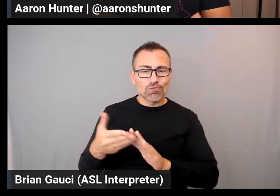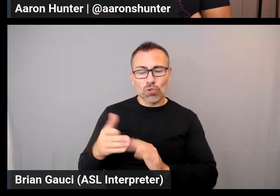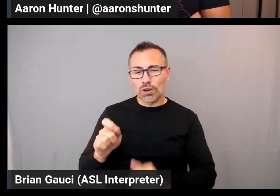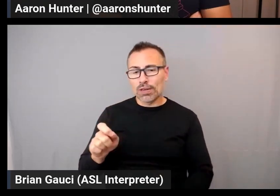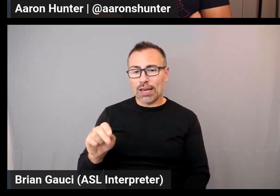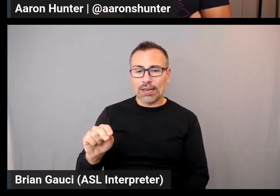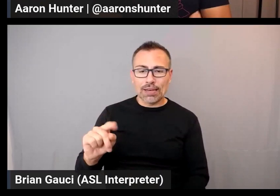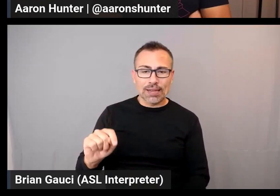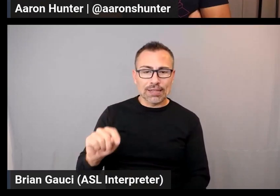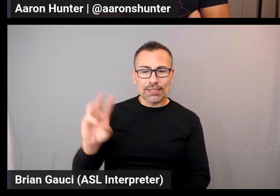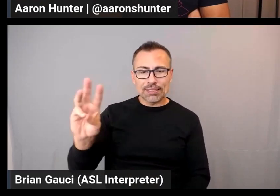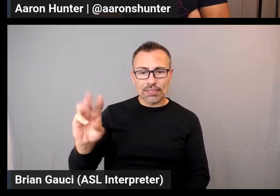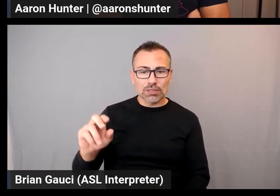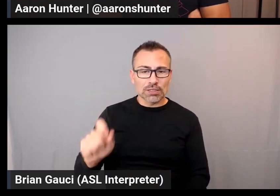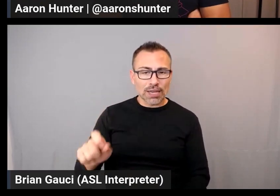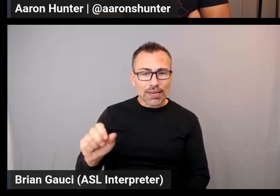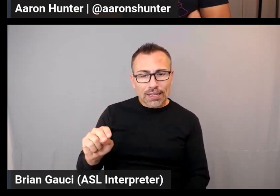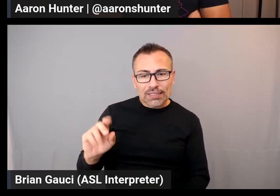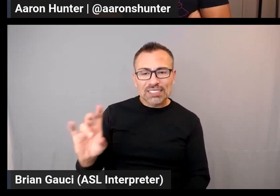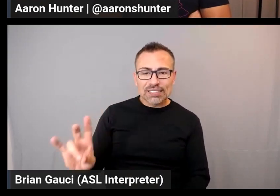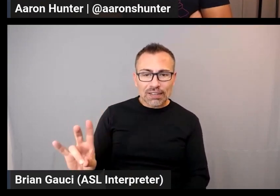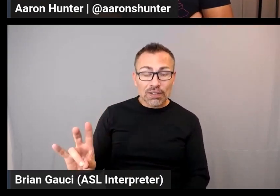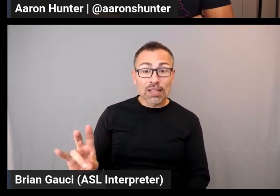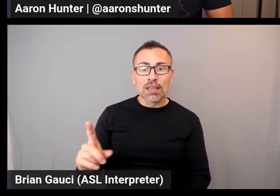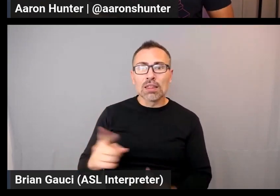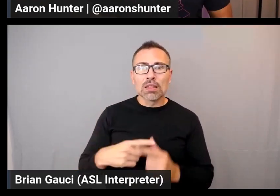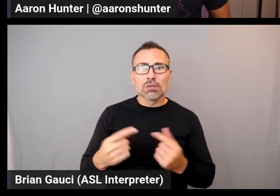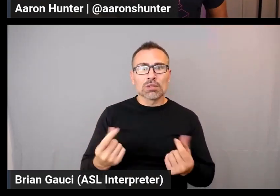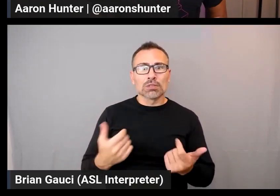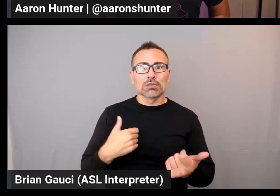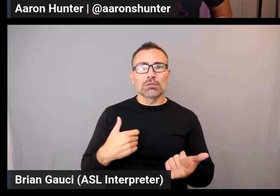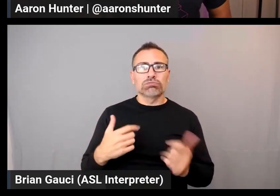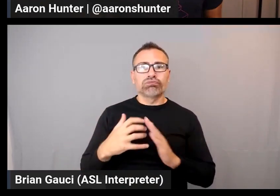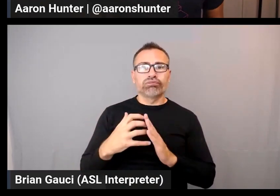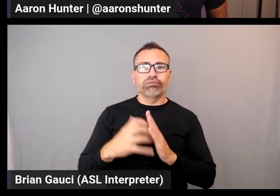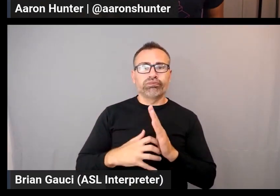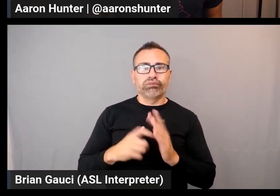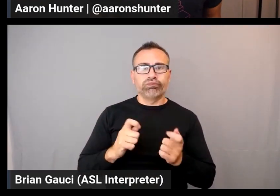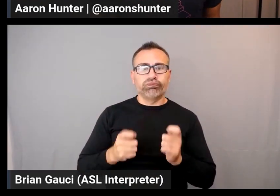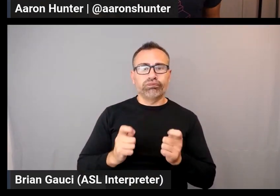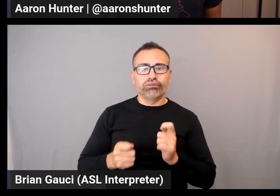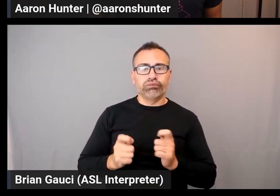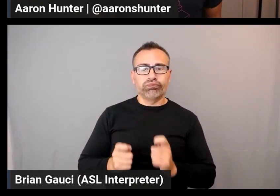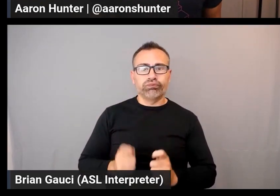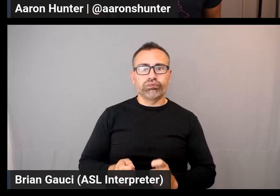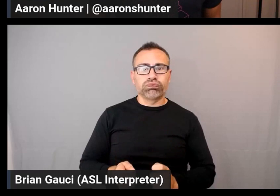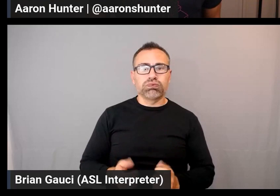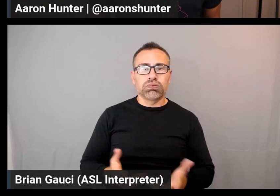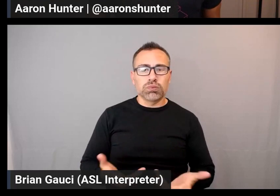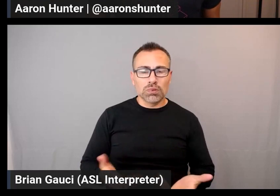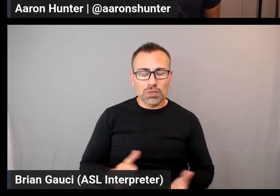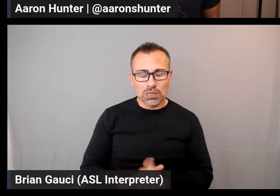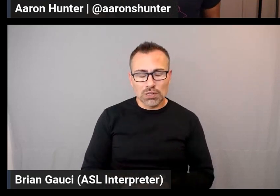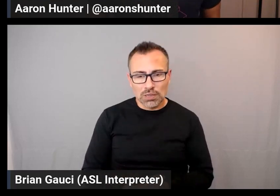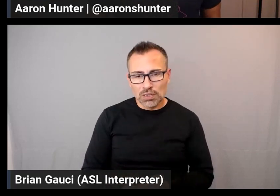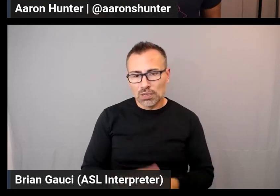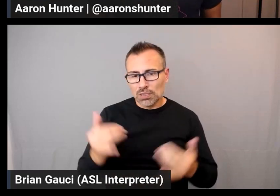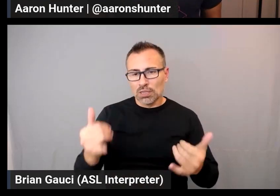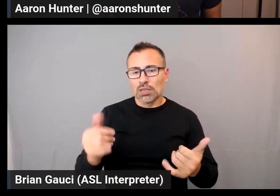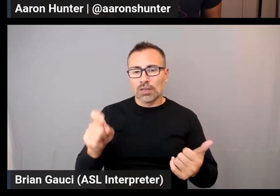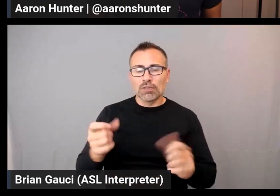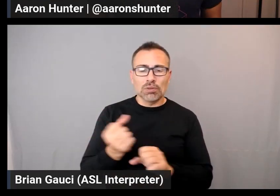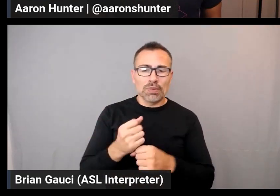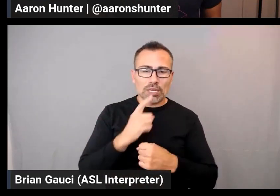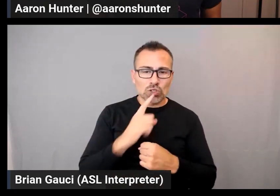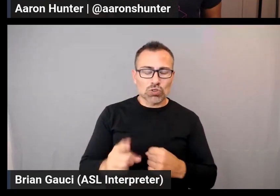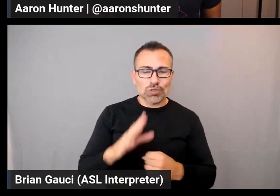Then you also have to do all the code changes, right? So it's a non-trivial task to make sure your code is